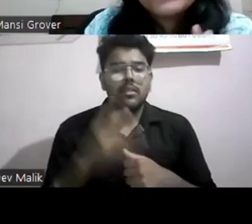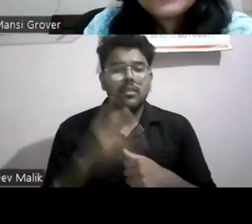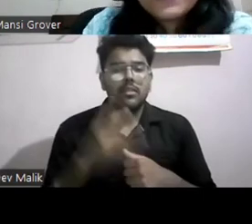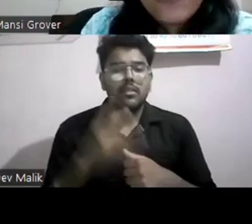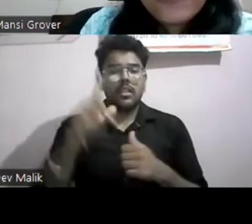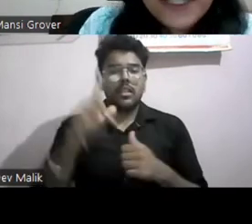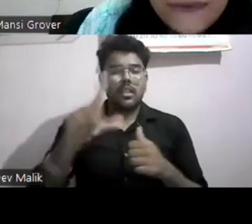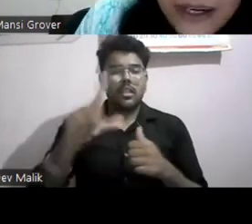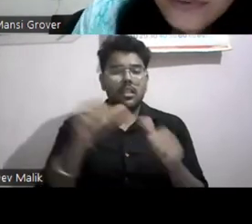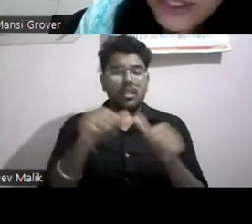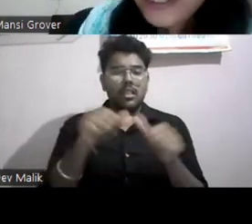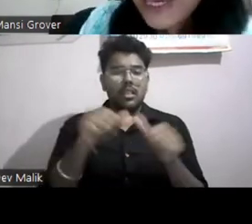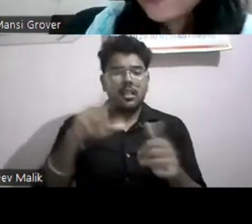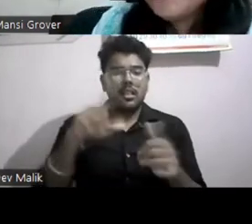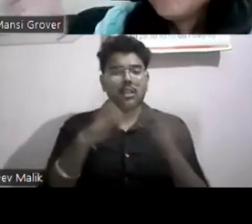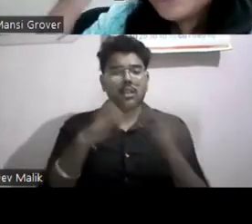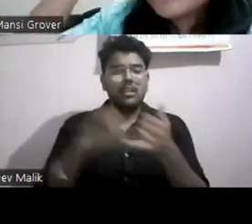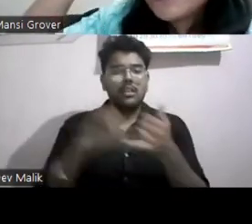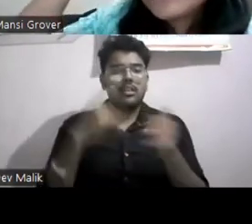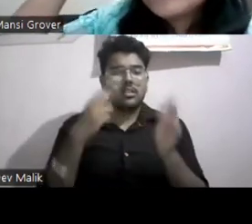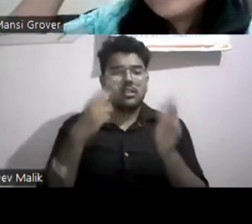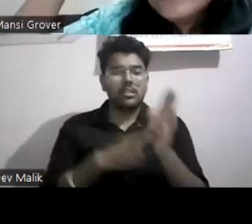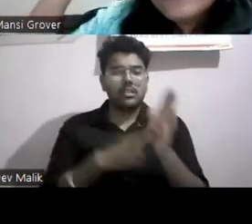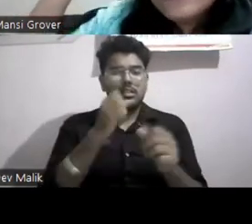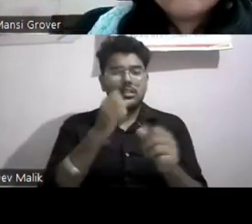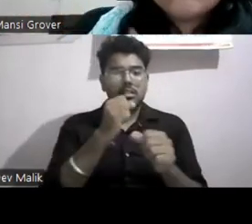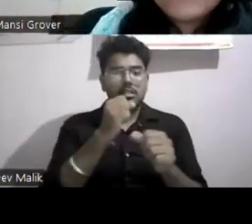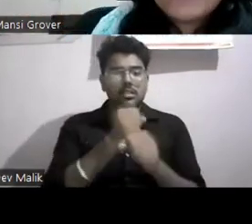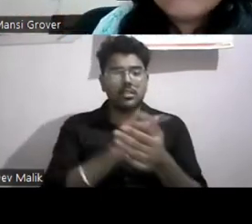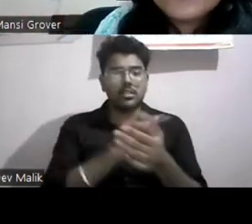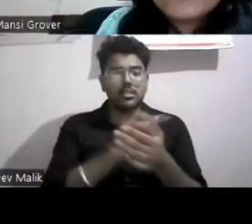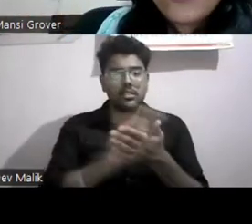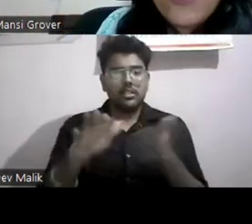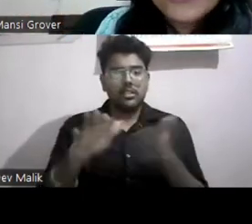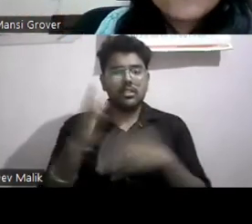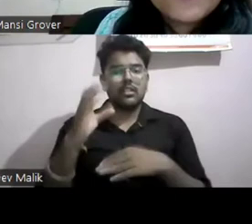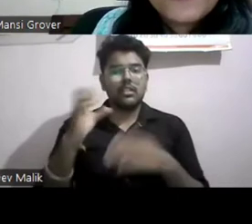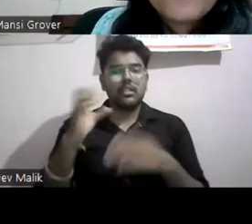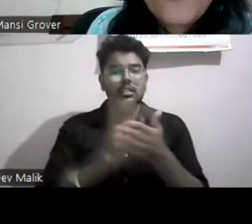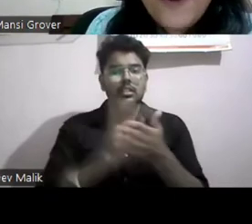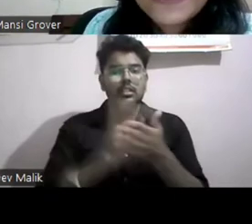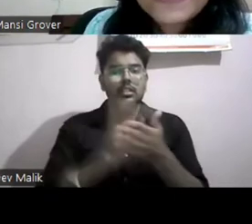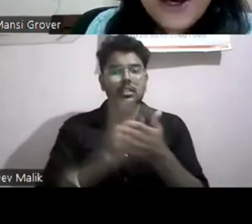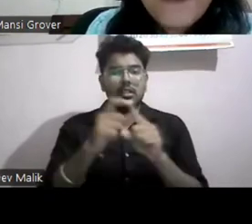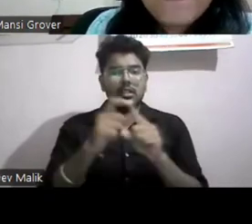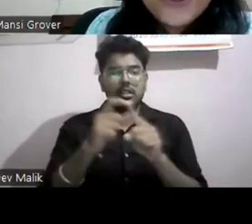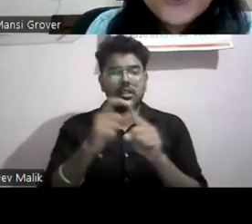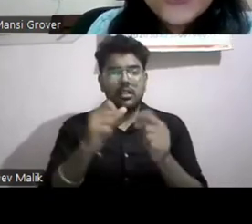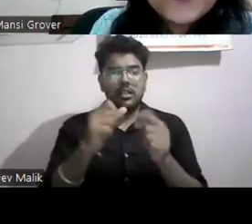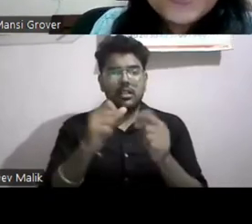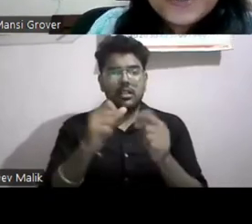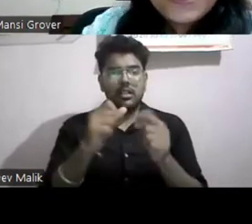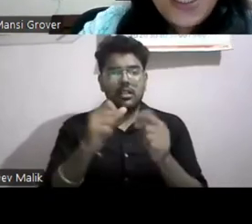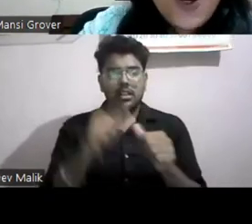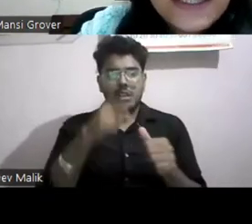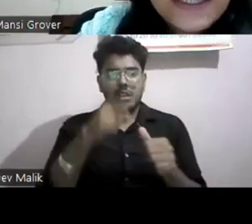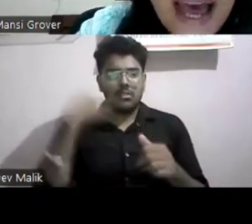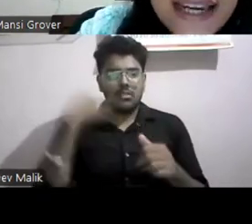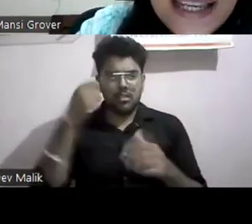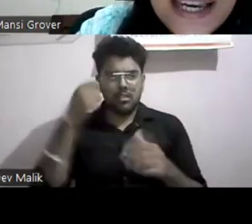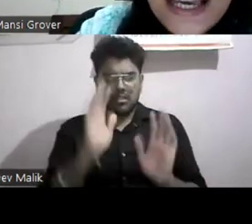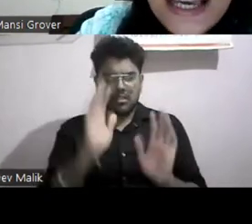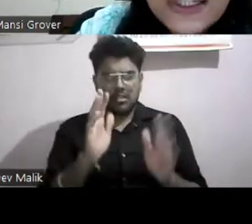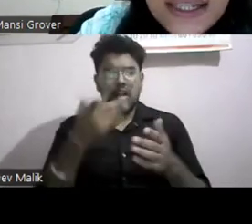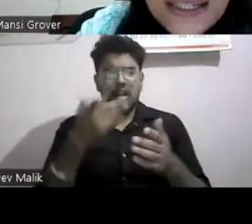trailers of this film, which is actually based on a Hollywood film, Forrest Gump, you would see how